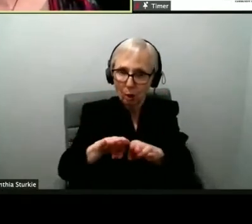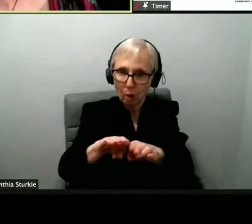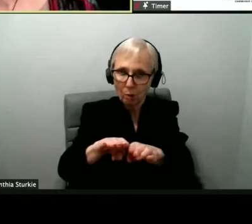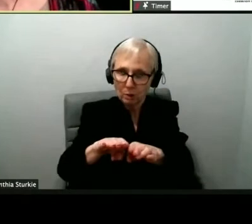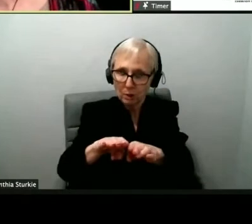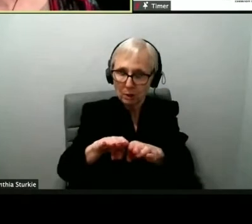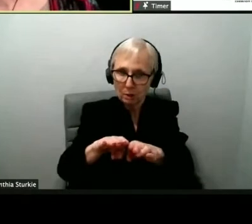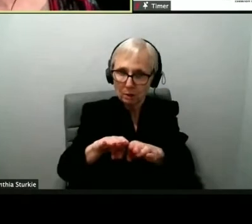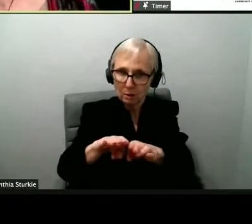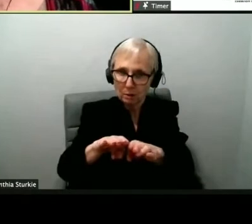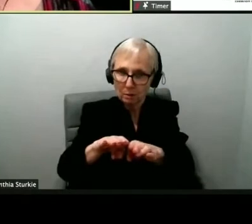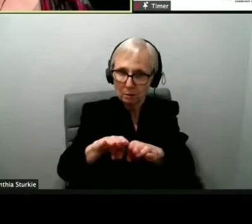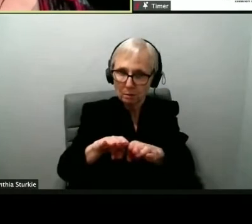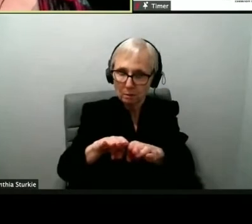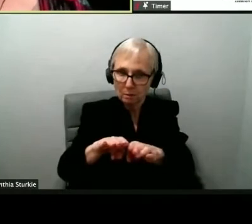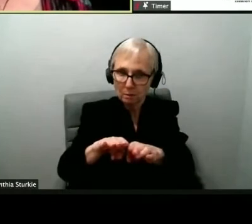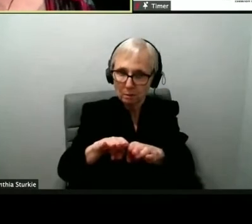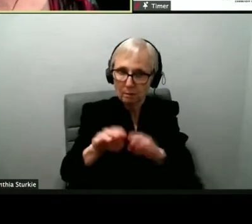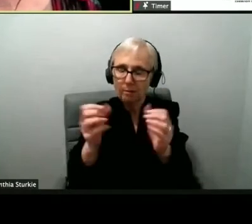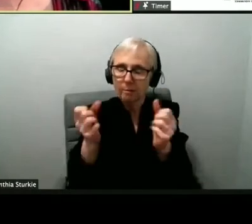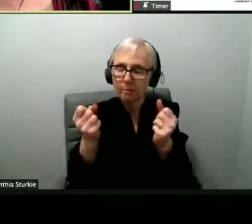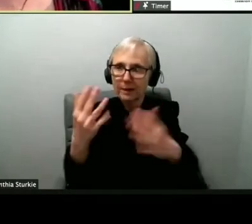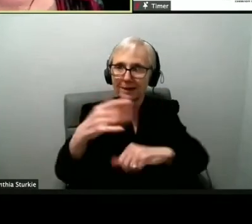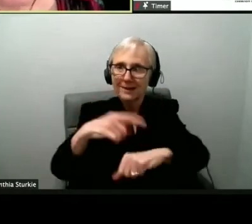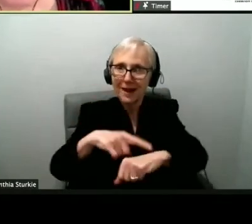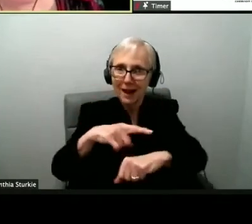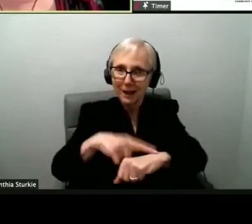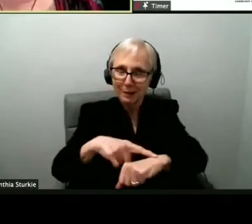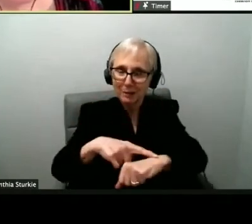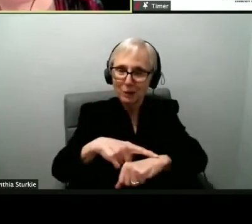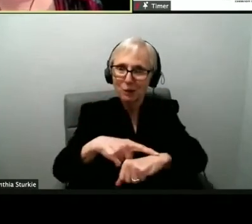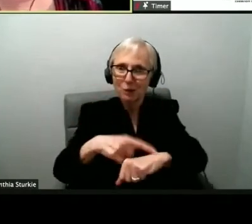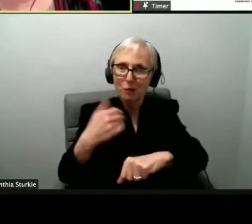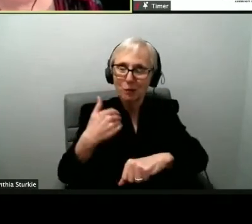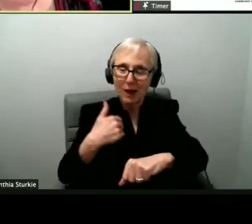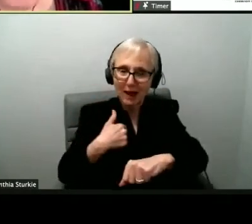because I think in many instances, y'all had